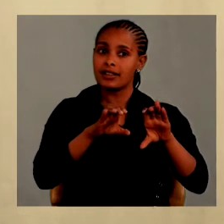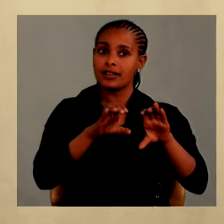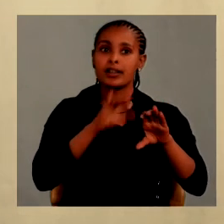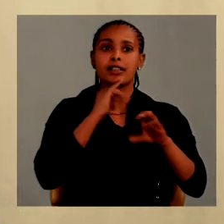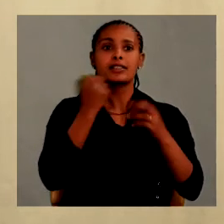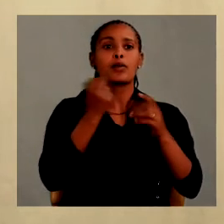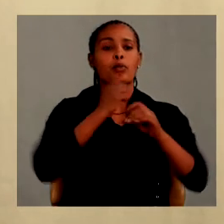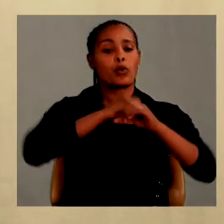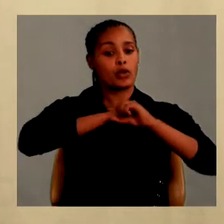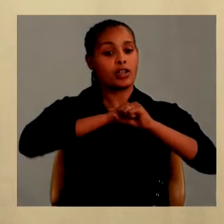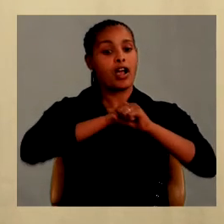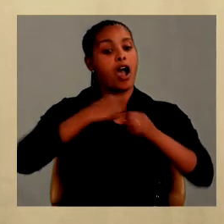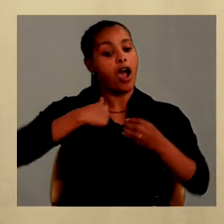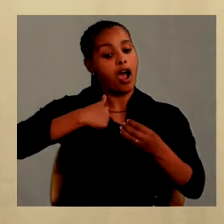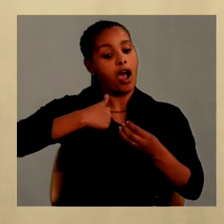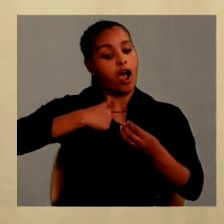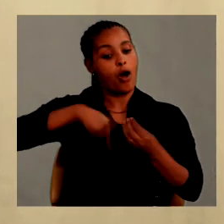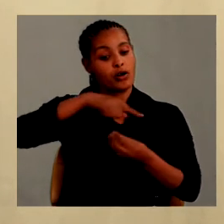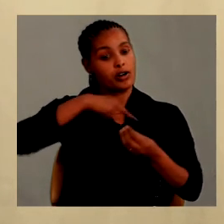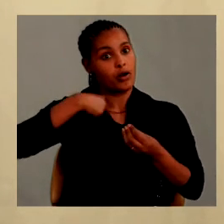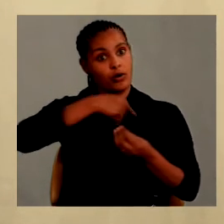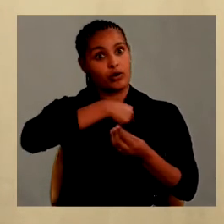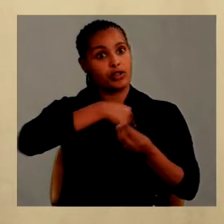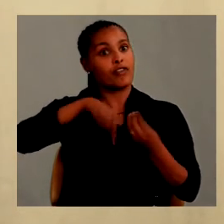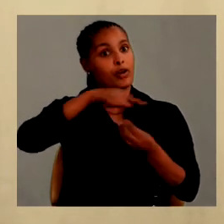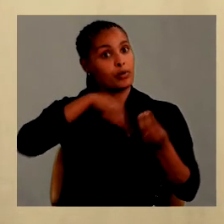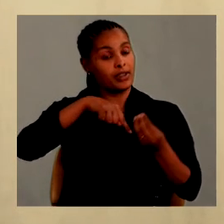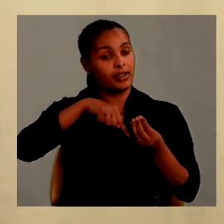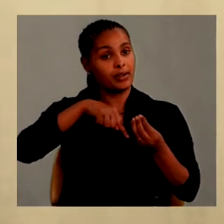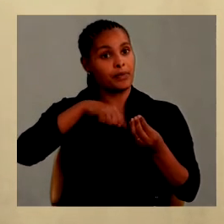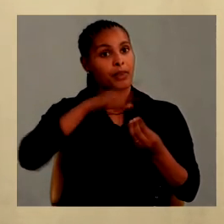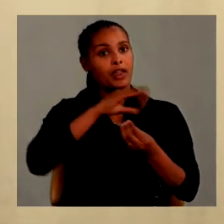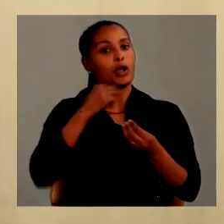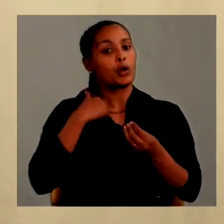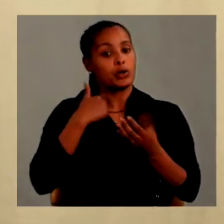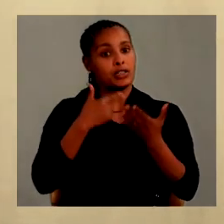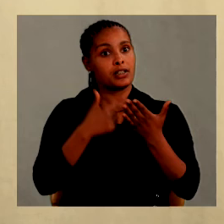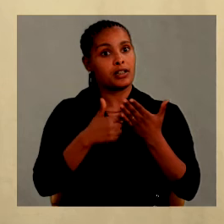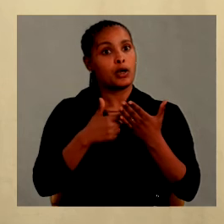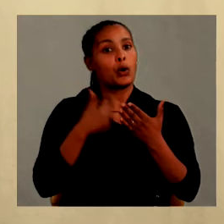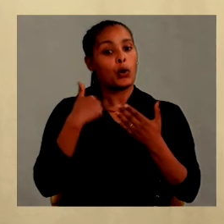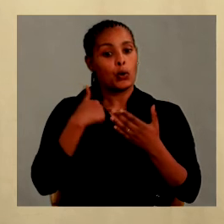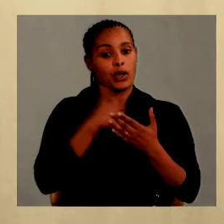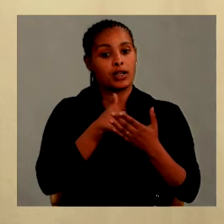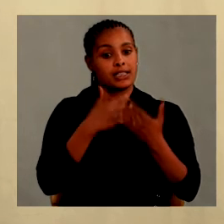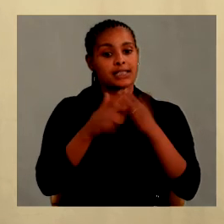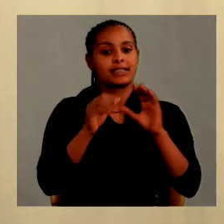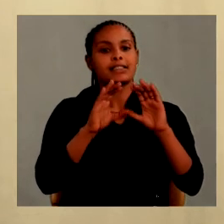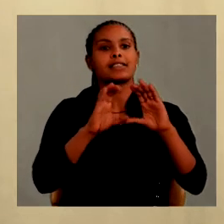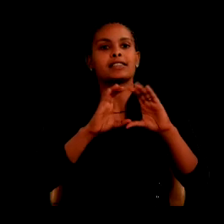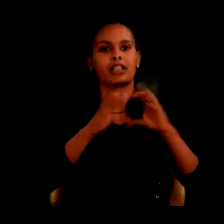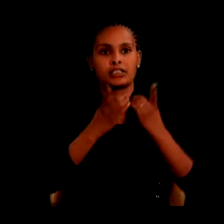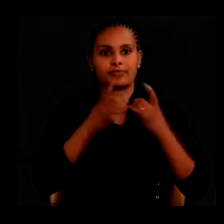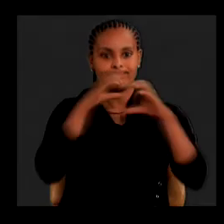is in protecting our environment. And with this, we end this session.